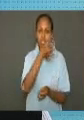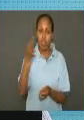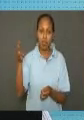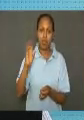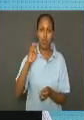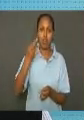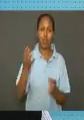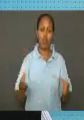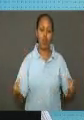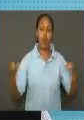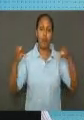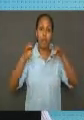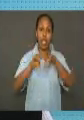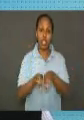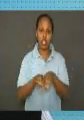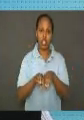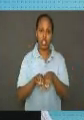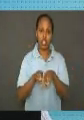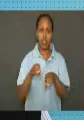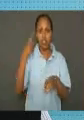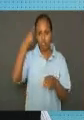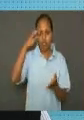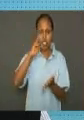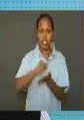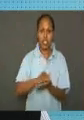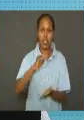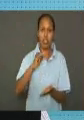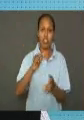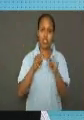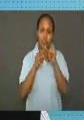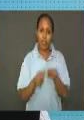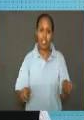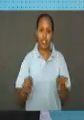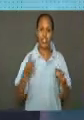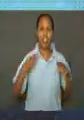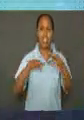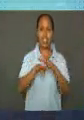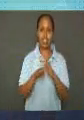of combinations for that specific gate.